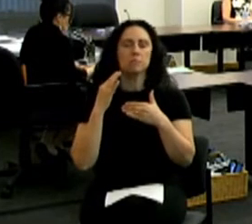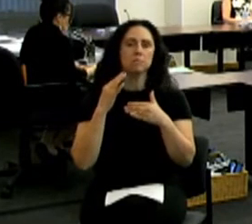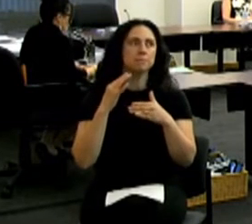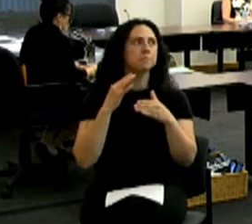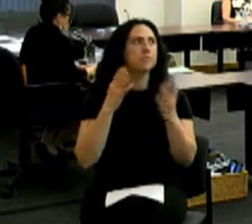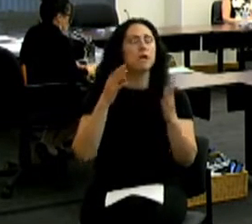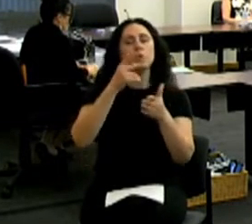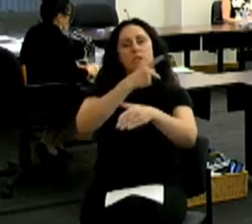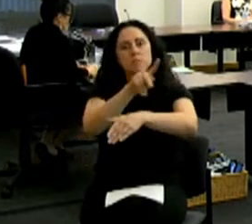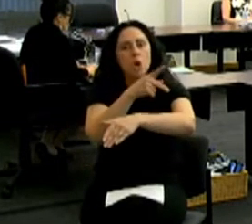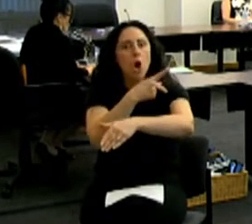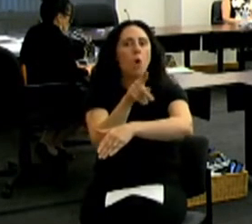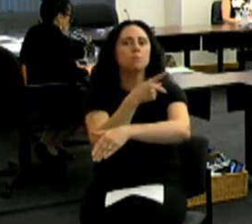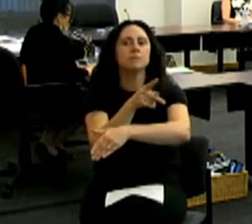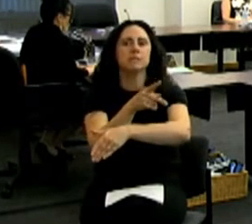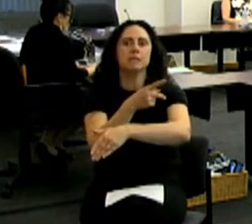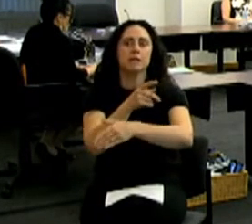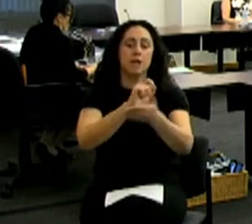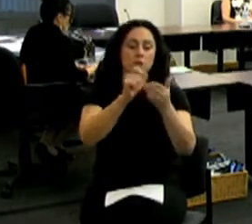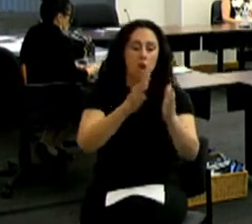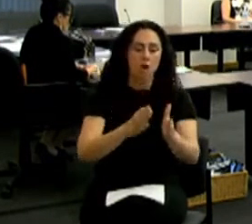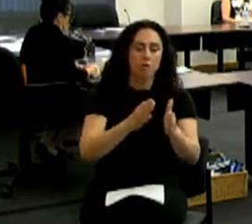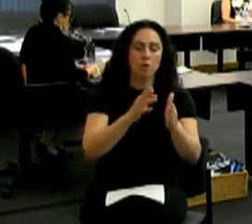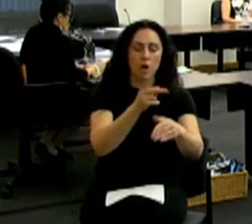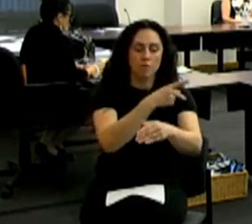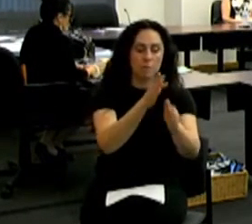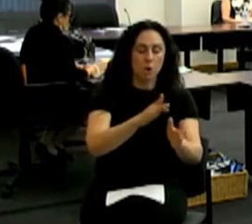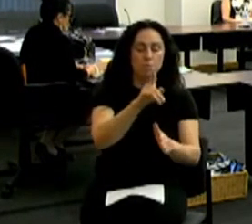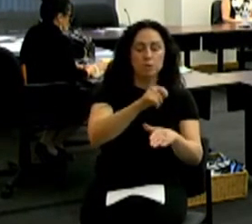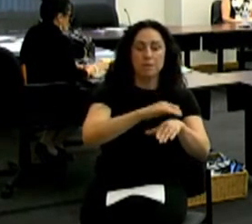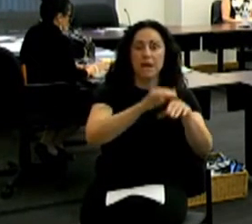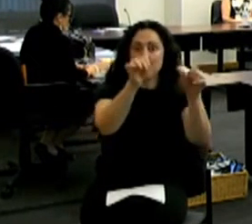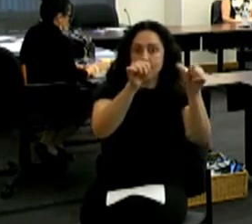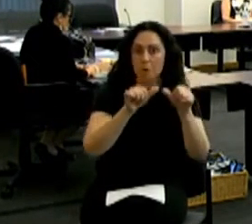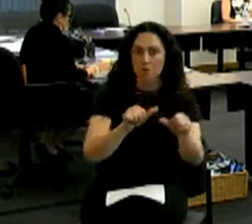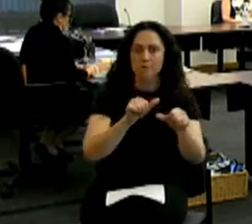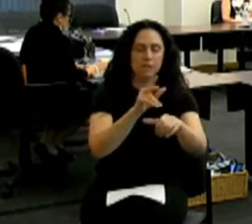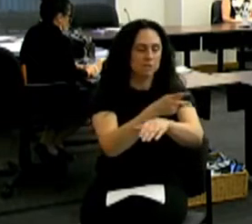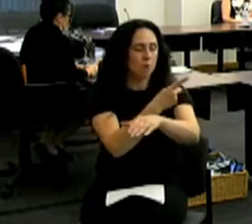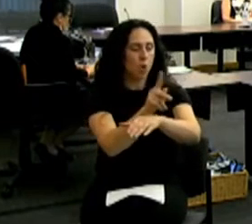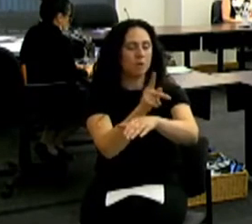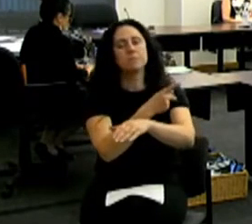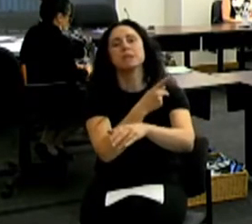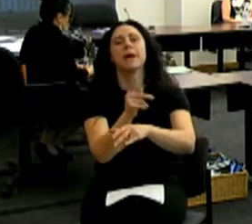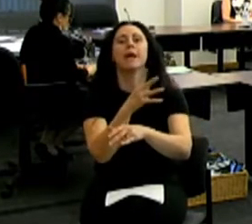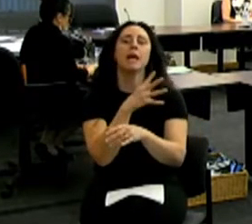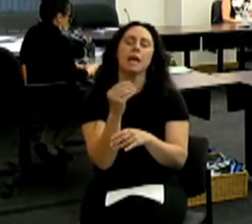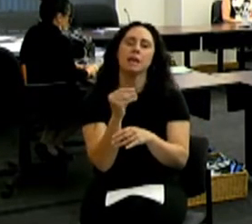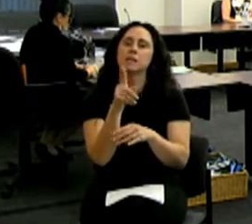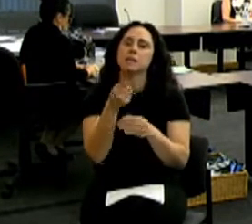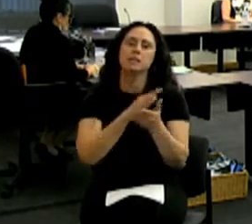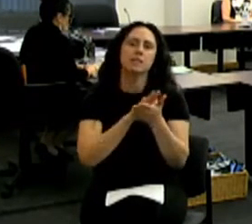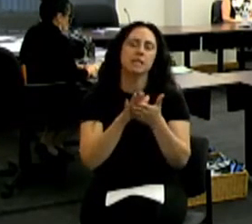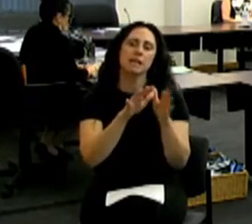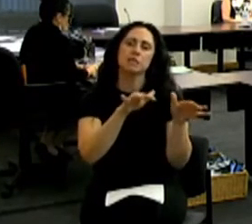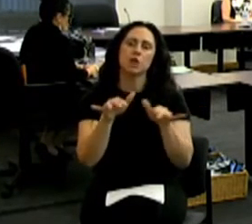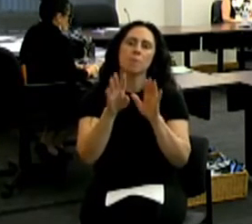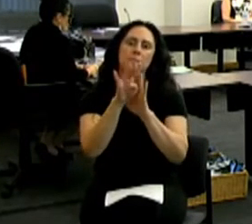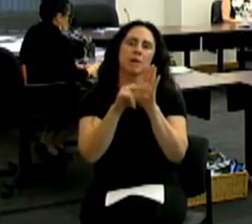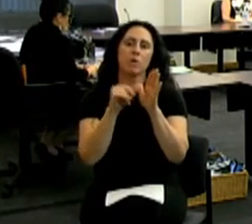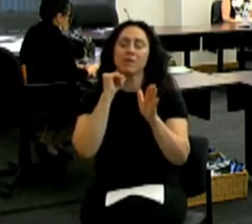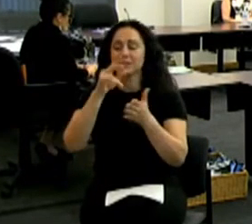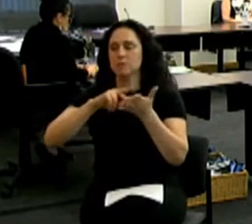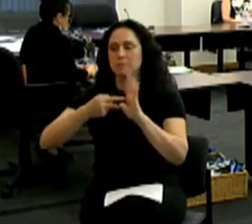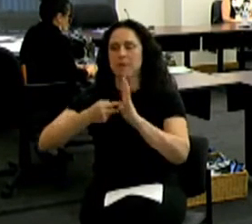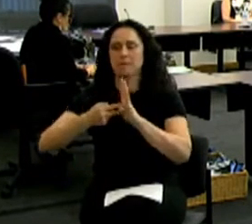poems that were there. The author of the poems should be on the poster. It's just poems and just a nice calming background. It wasn't